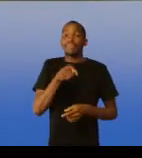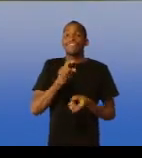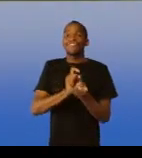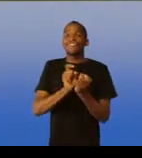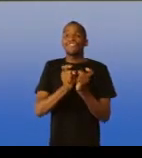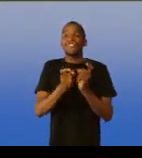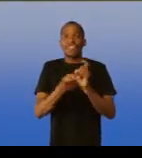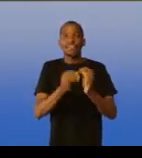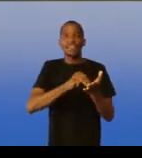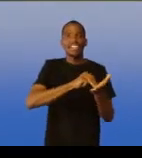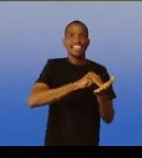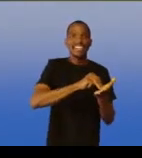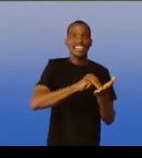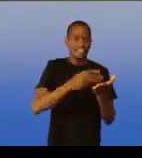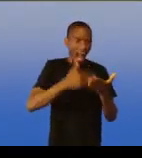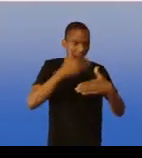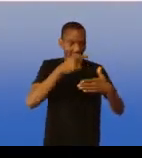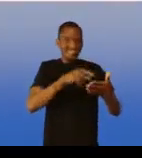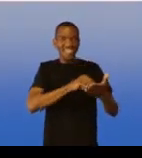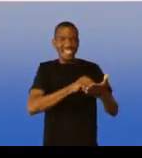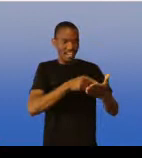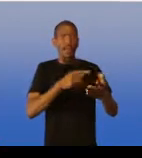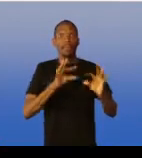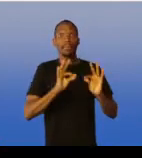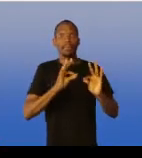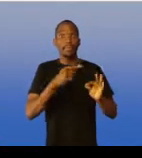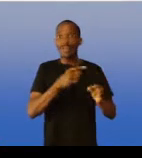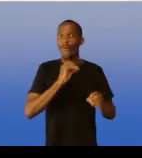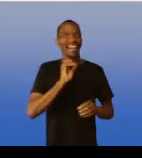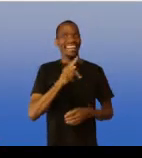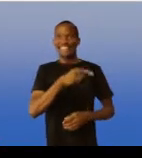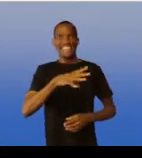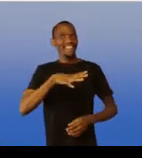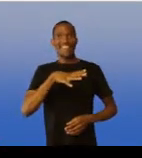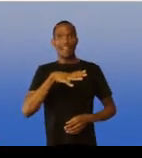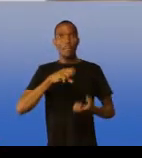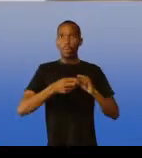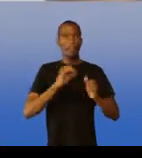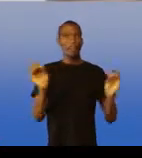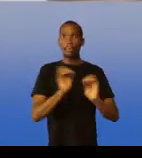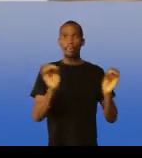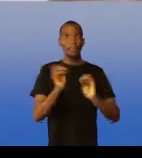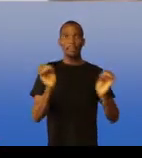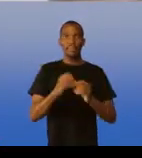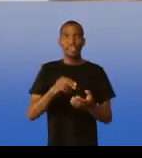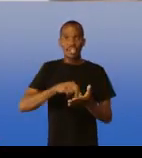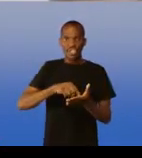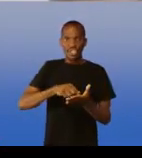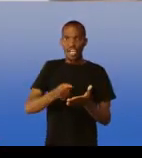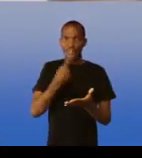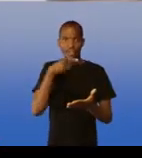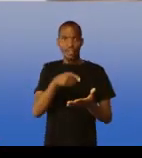after that, I'm so comfortable with the treatment. I'm okay with it. I don't experience any problems. The drugs that we